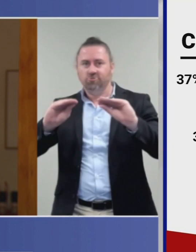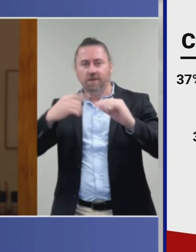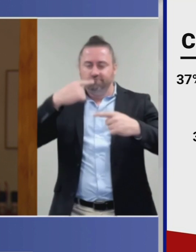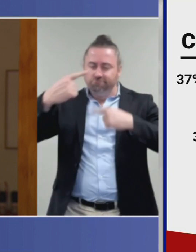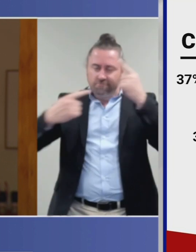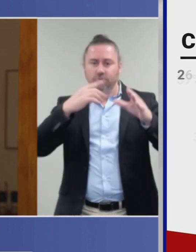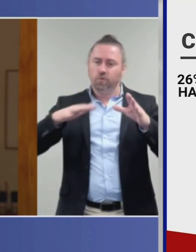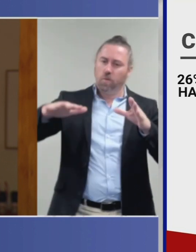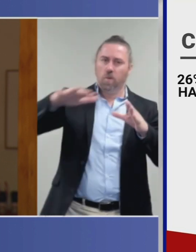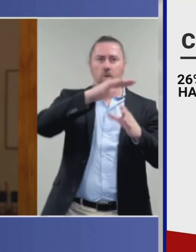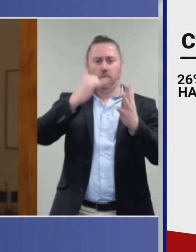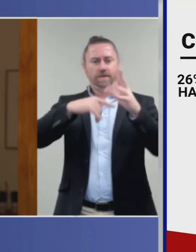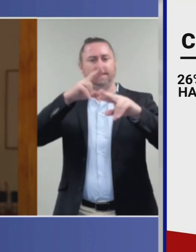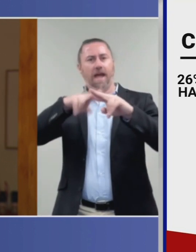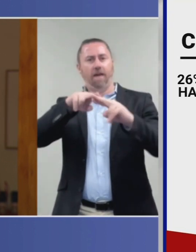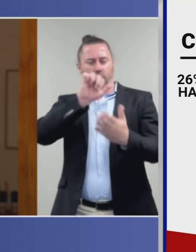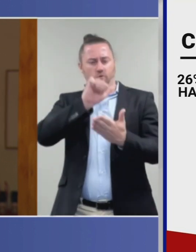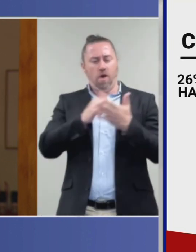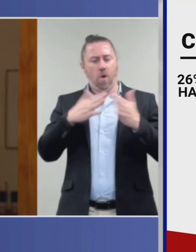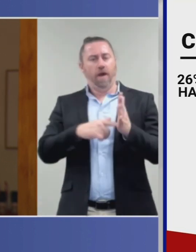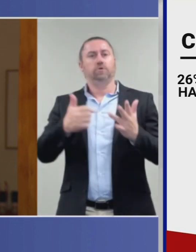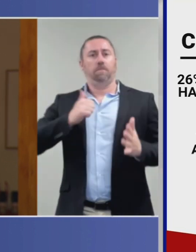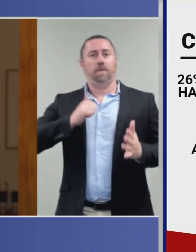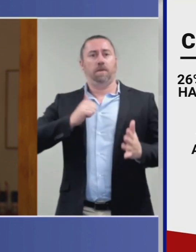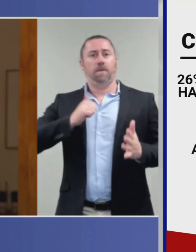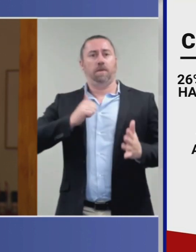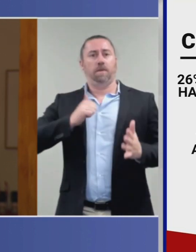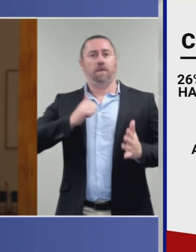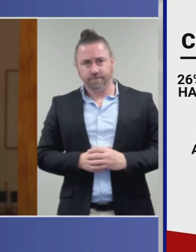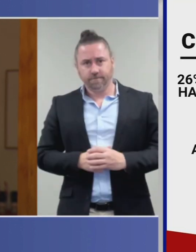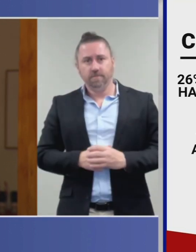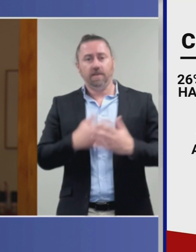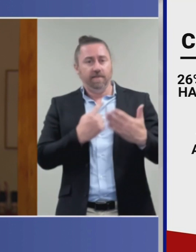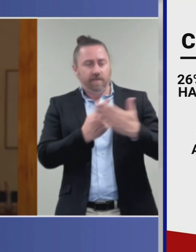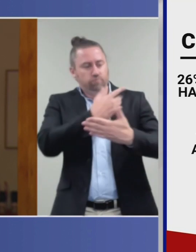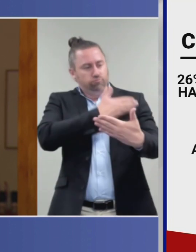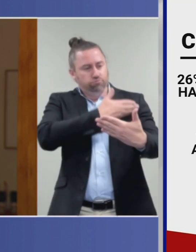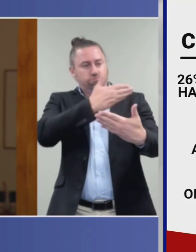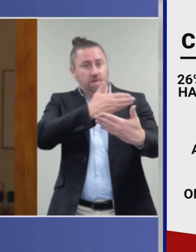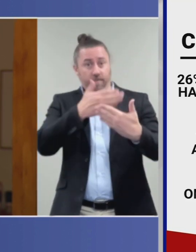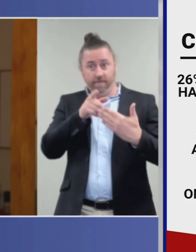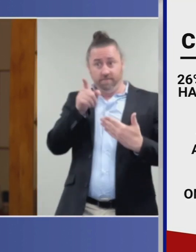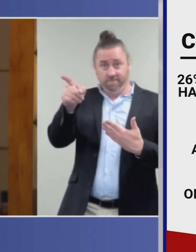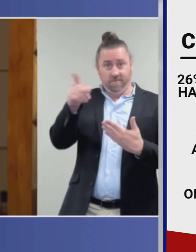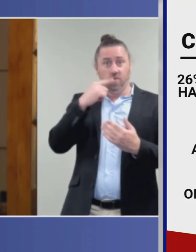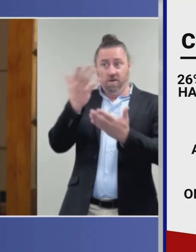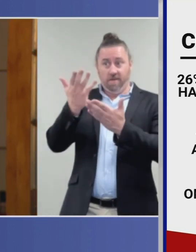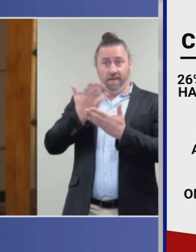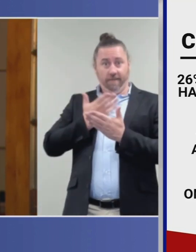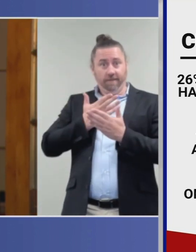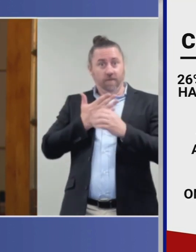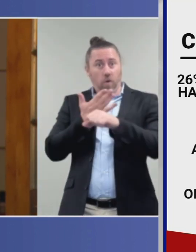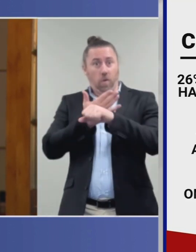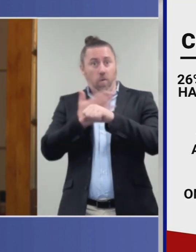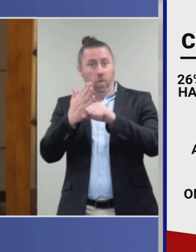already, even before we get to working on the recommendations of this report on a multi-party process,